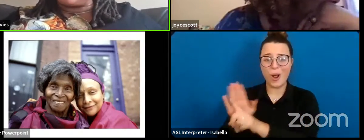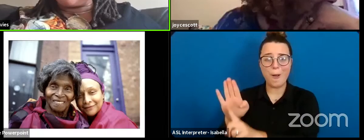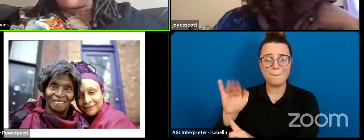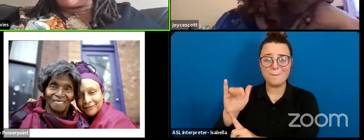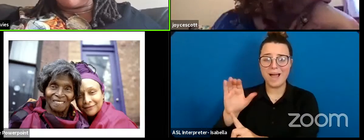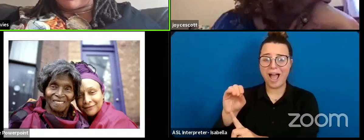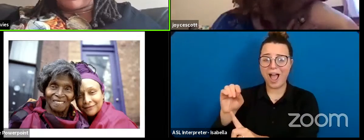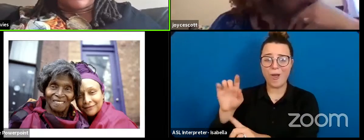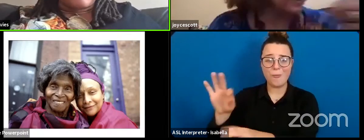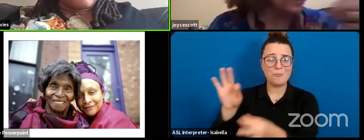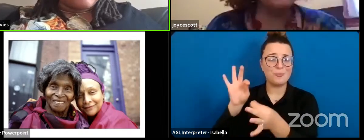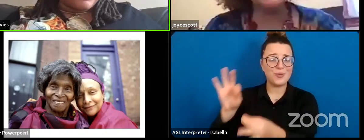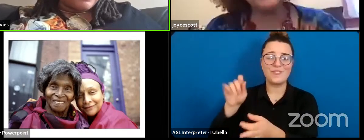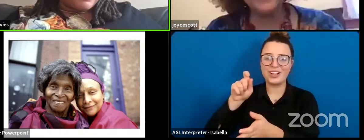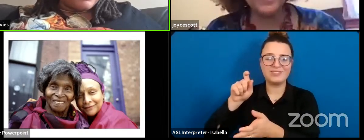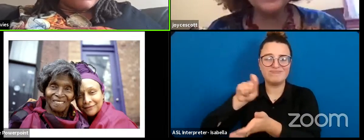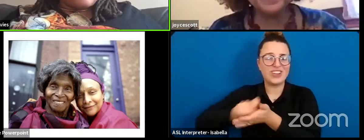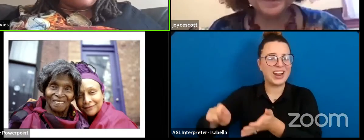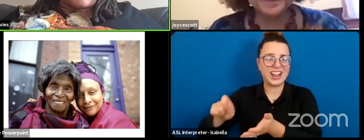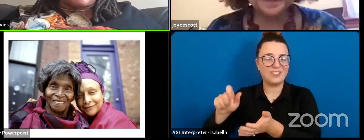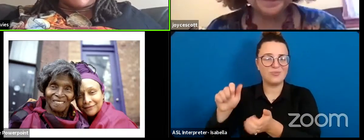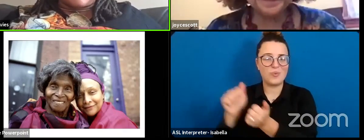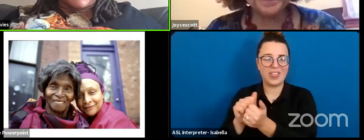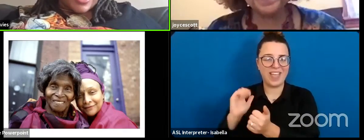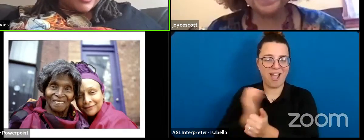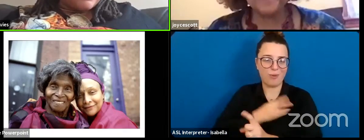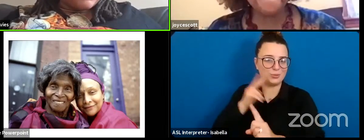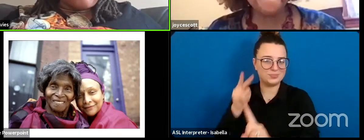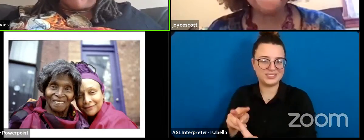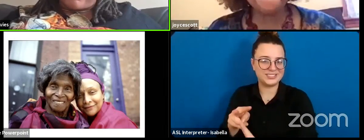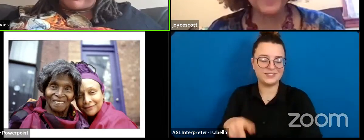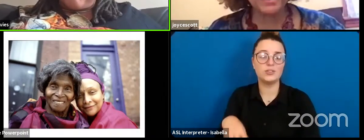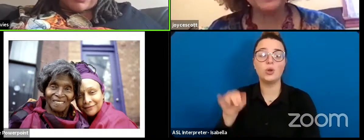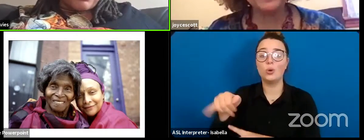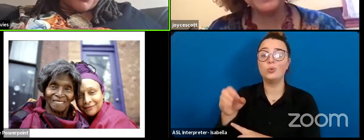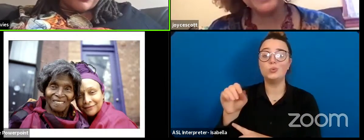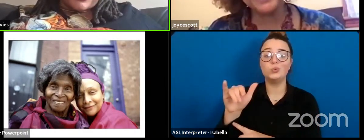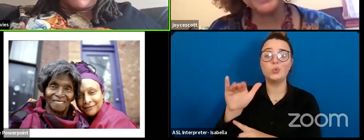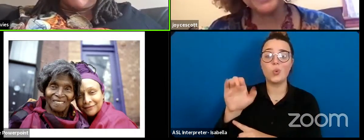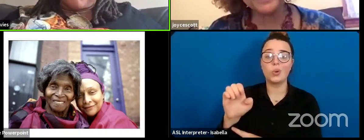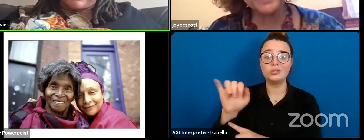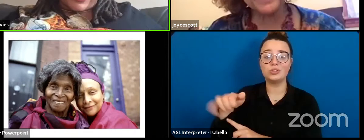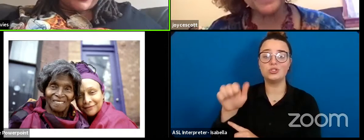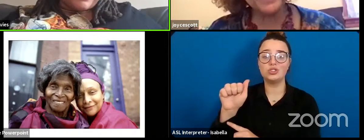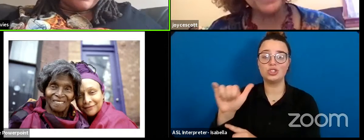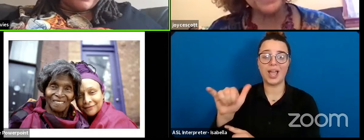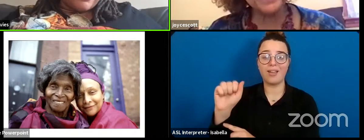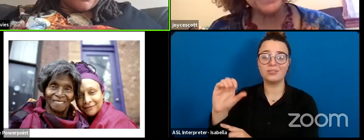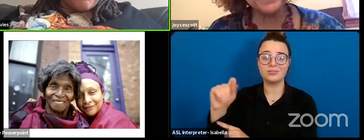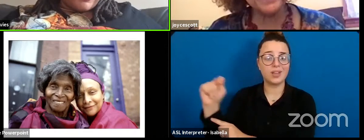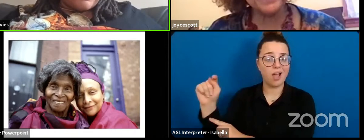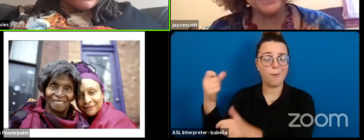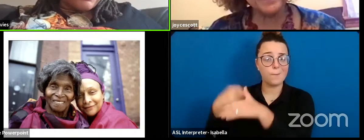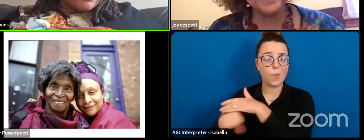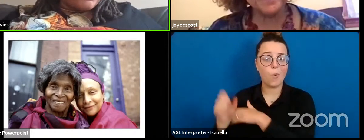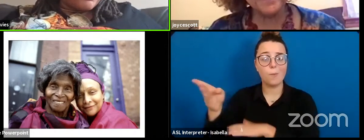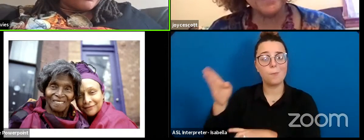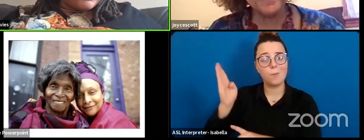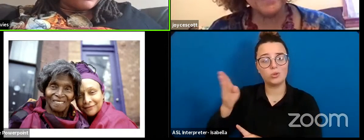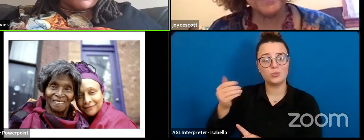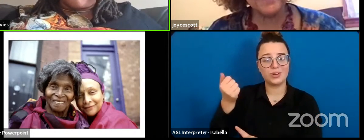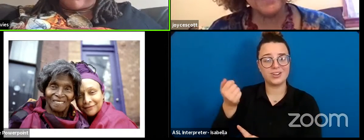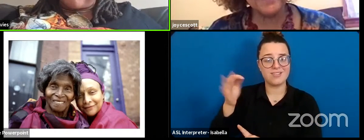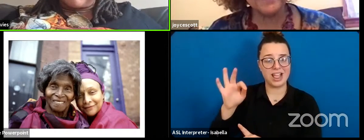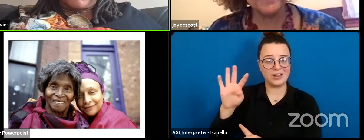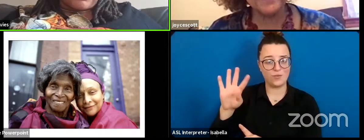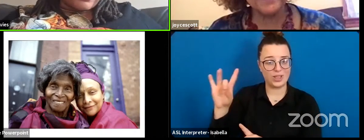with oral historians in mind. Joyce J. Scott was born in Baltimore in 1948. Her parents were both